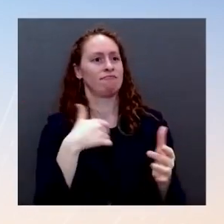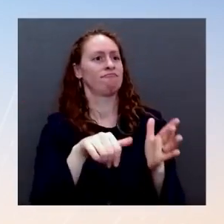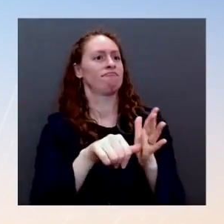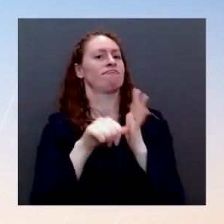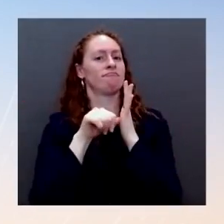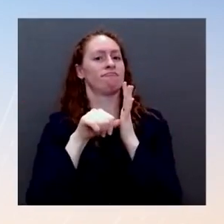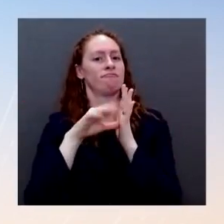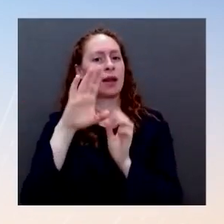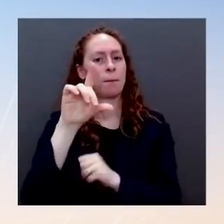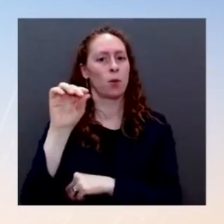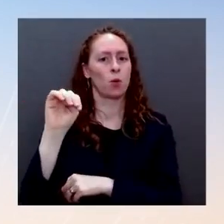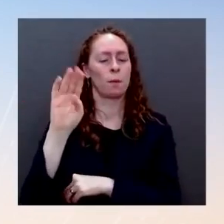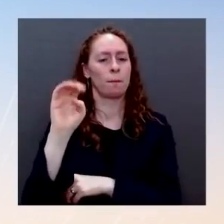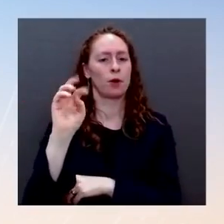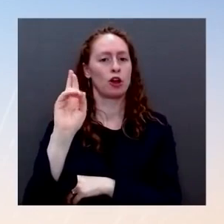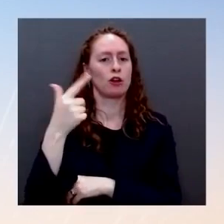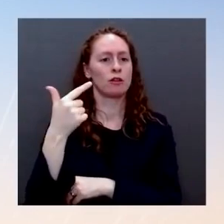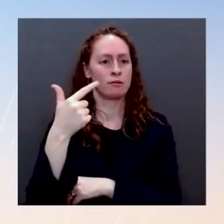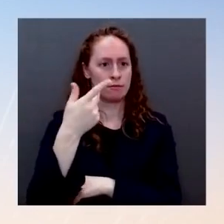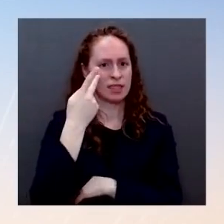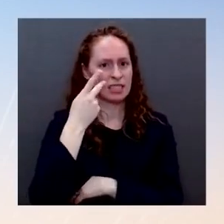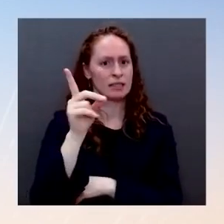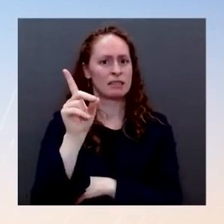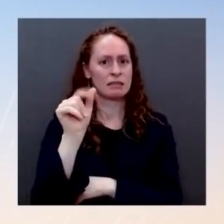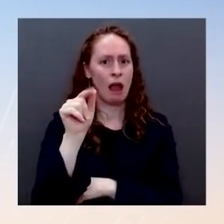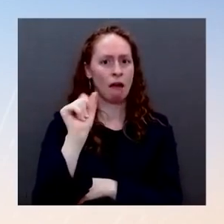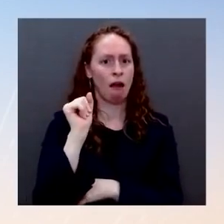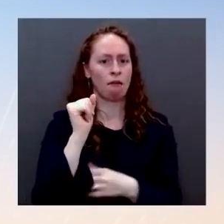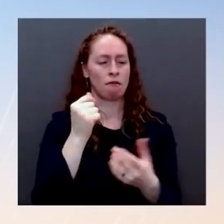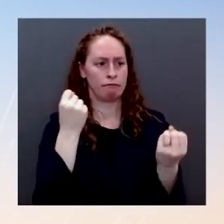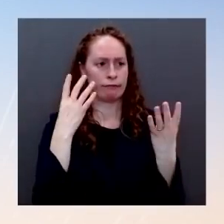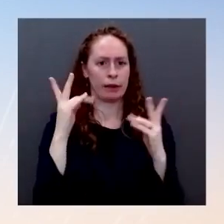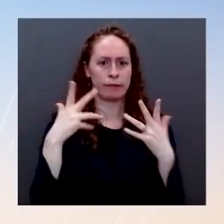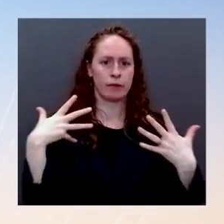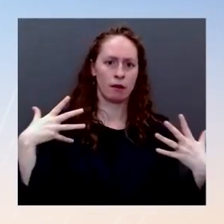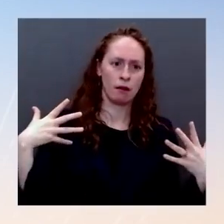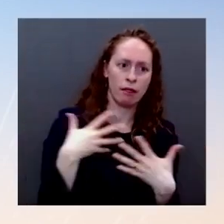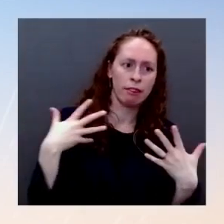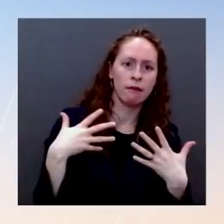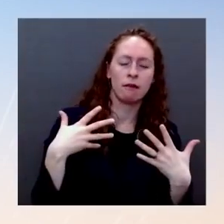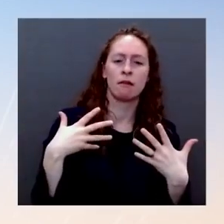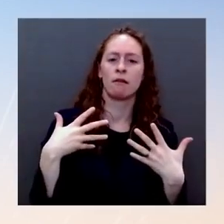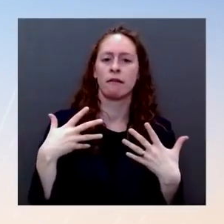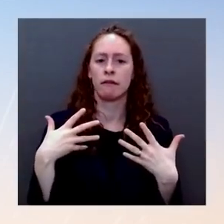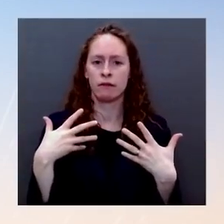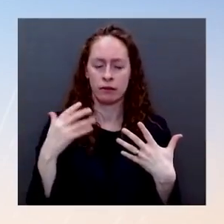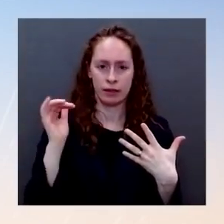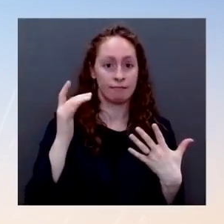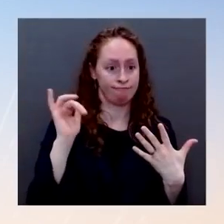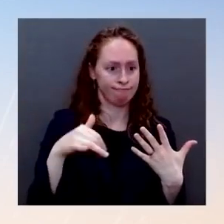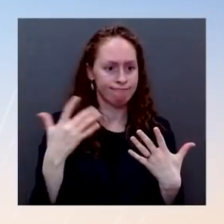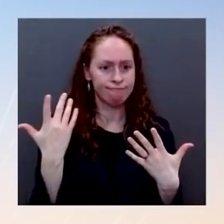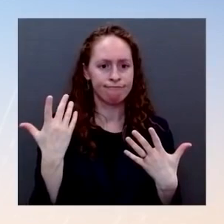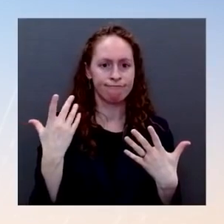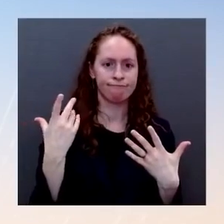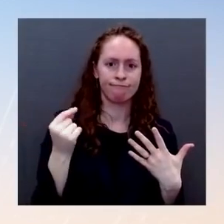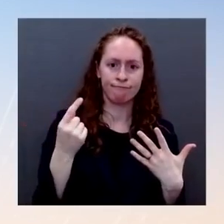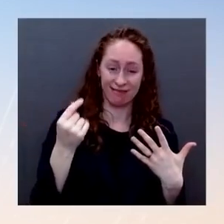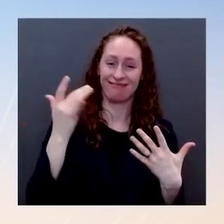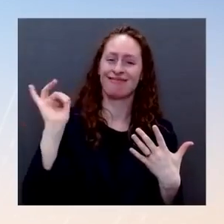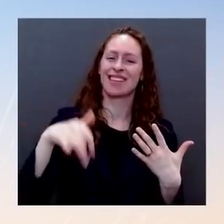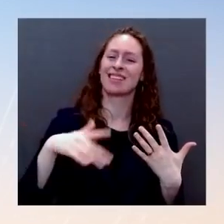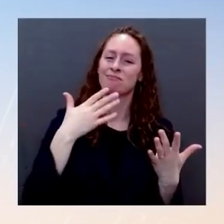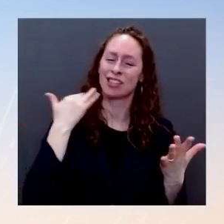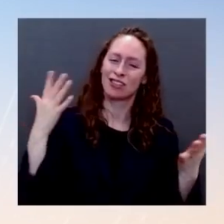reasons why it's important to put in place these requirements and why employers have taken the step to provide that certainty to people in their workplaces as